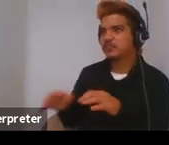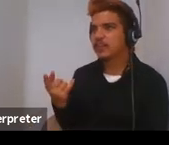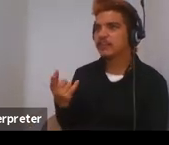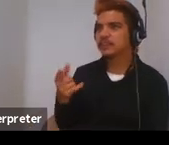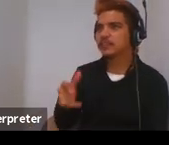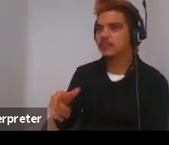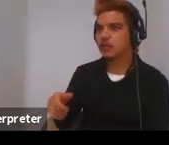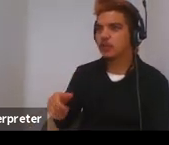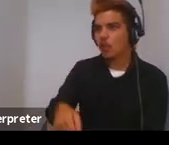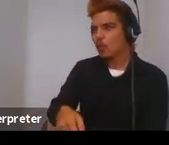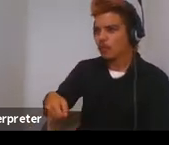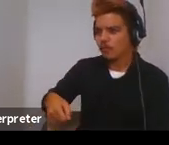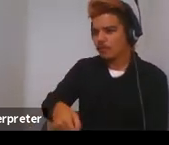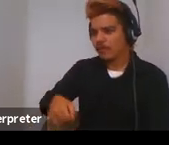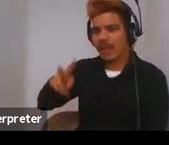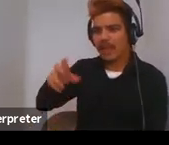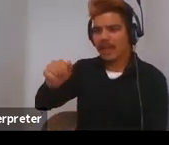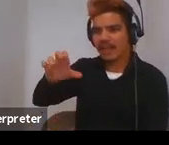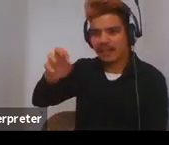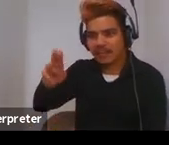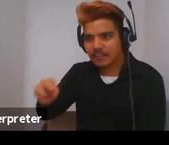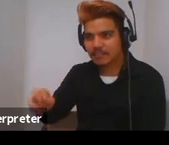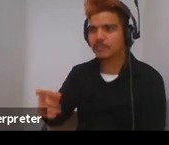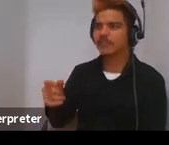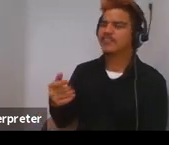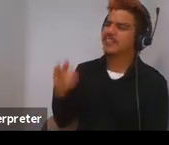cleaner. Please, just stop harassing me.